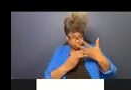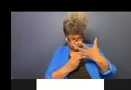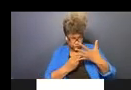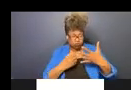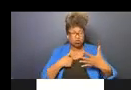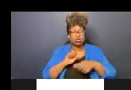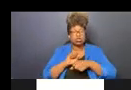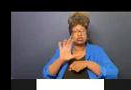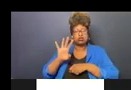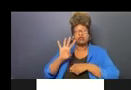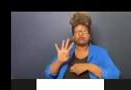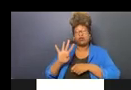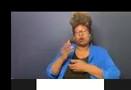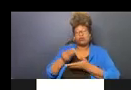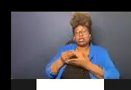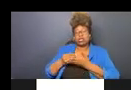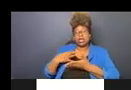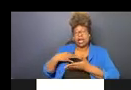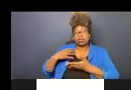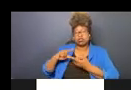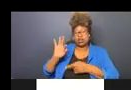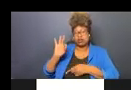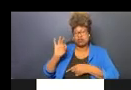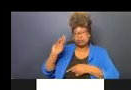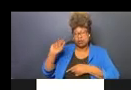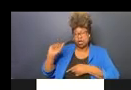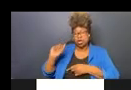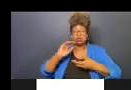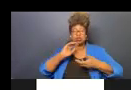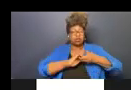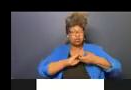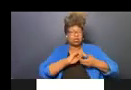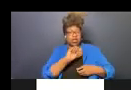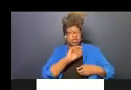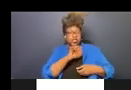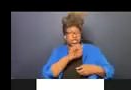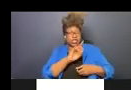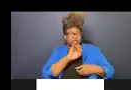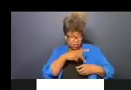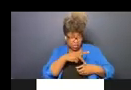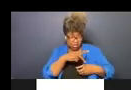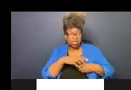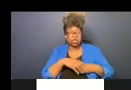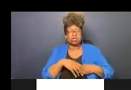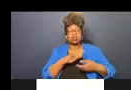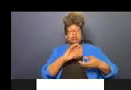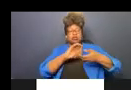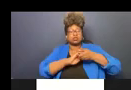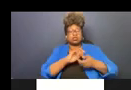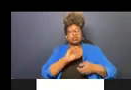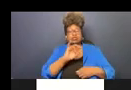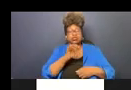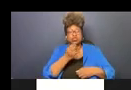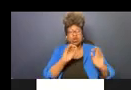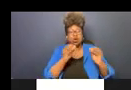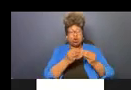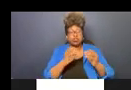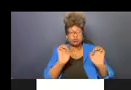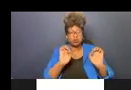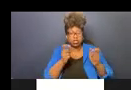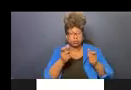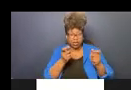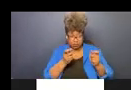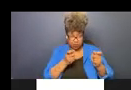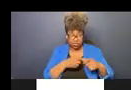applications to FEMA in partnership with NJDEP, with the New Jersey Office of Emergency Management,